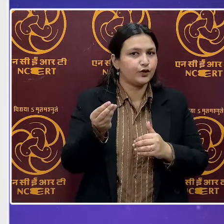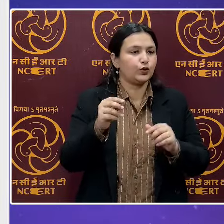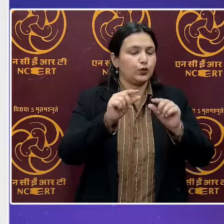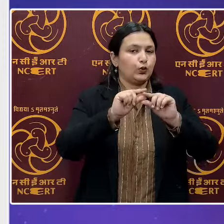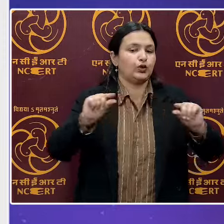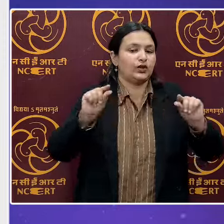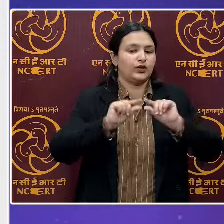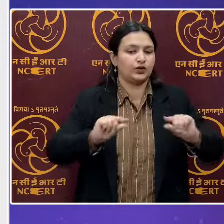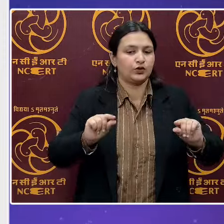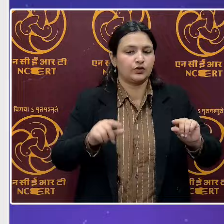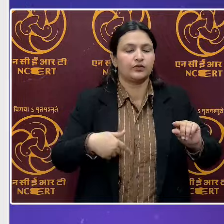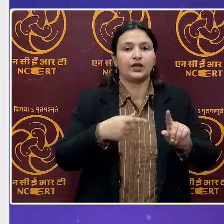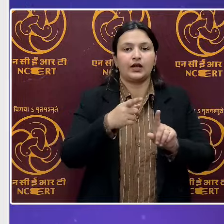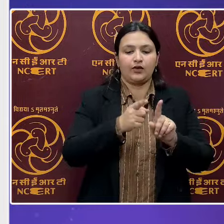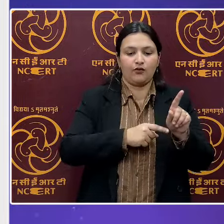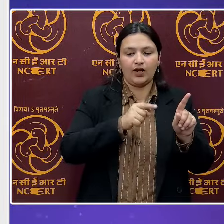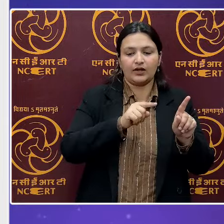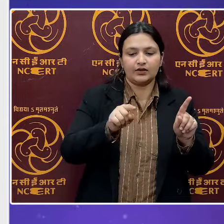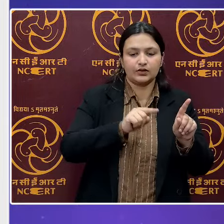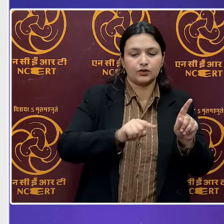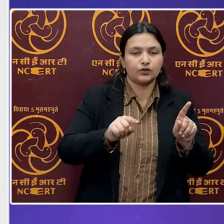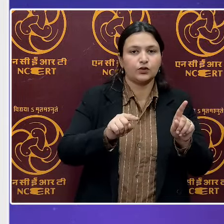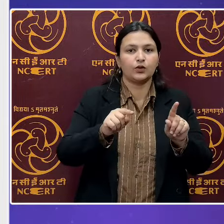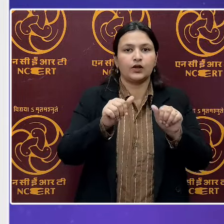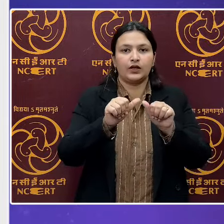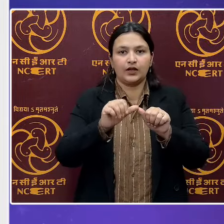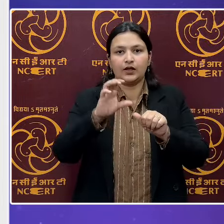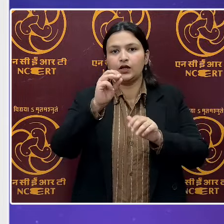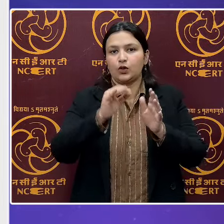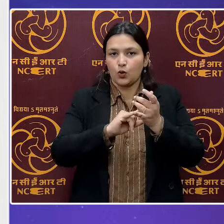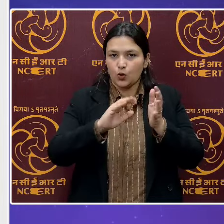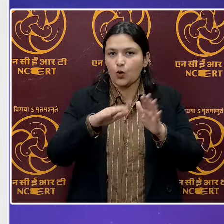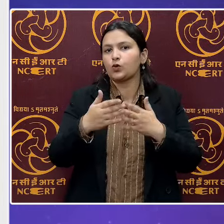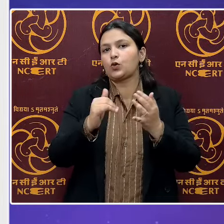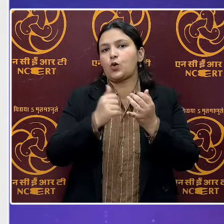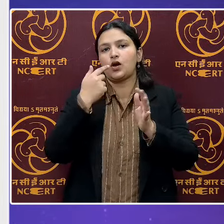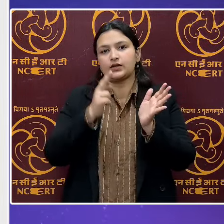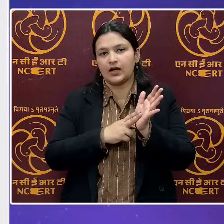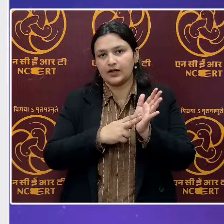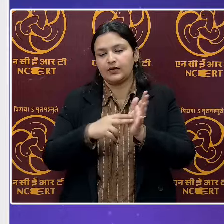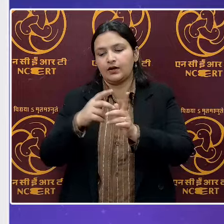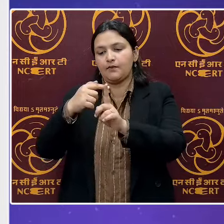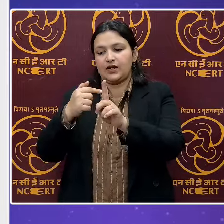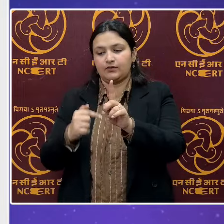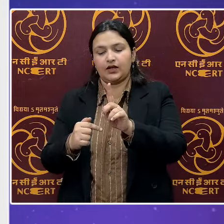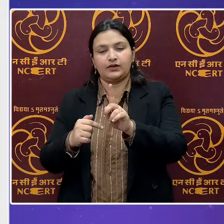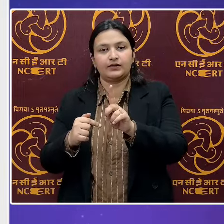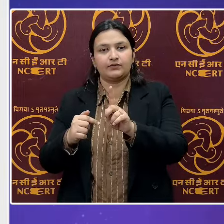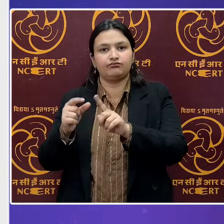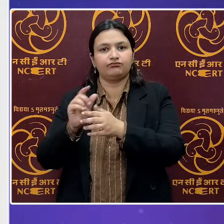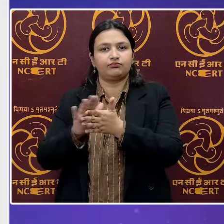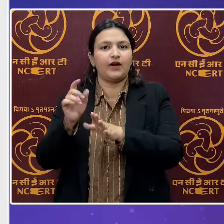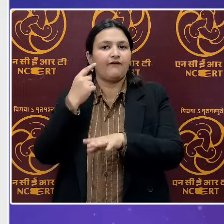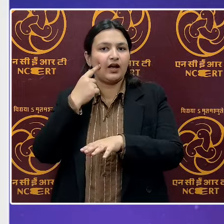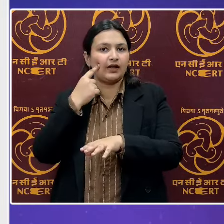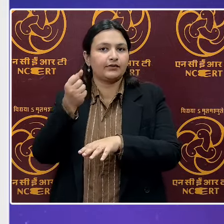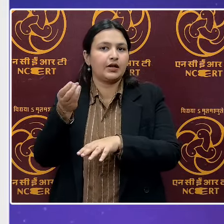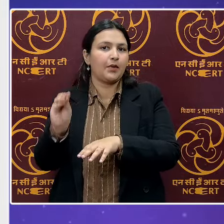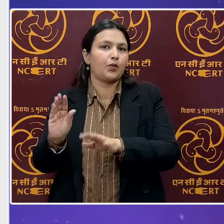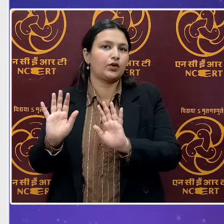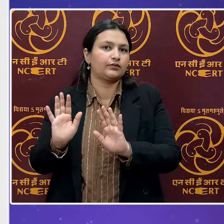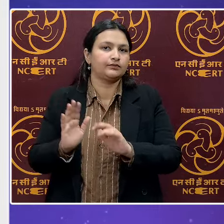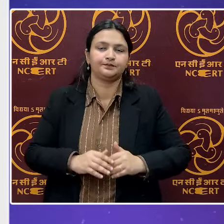to a sine omega t or a cos omega t plus minus phi. Okay. Now let's see this question. This